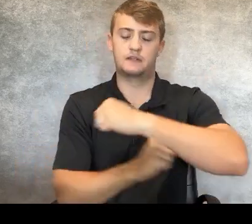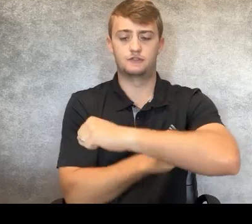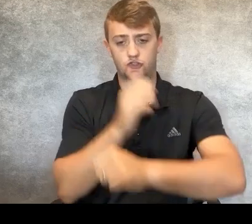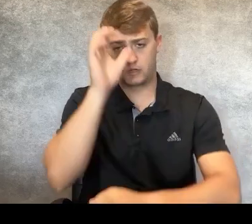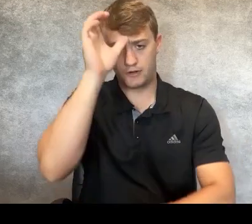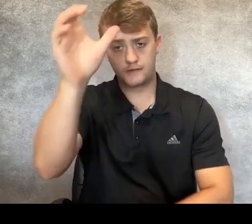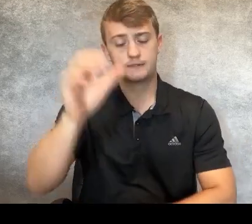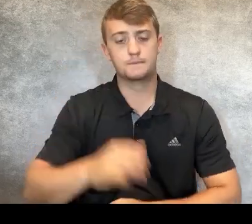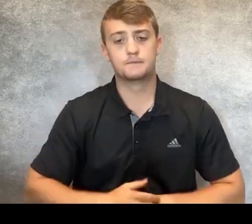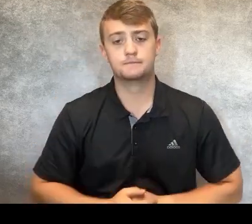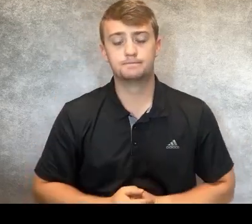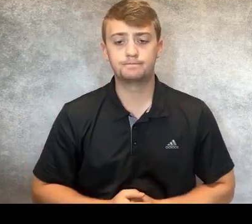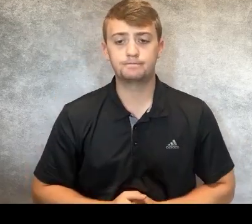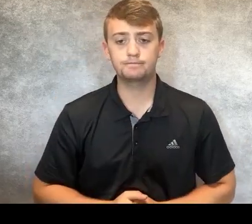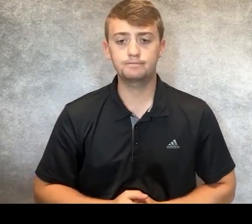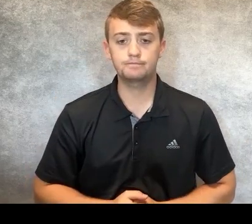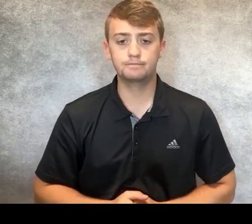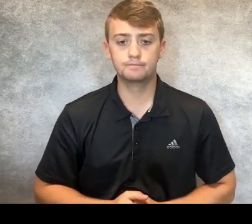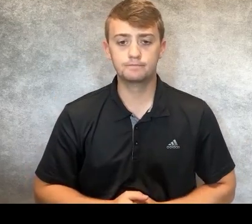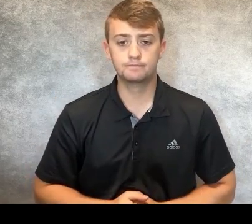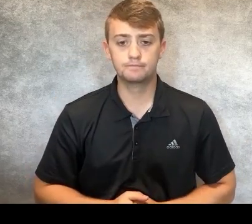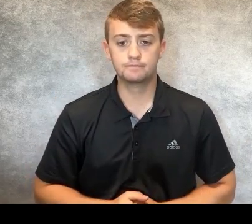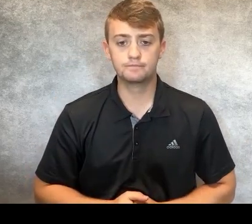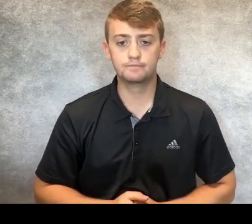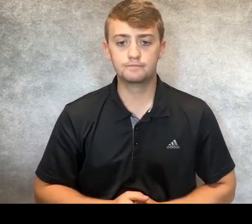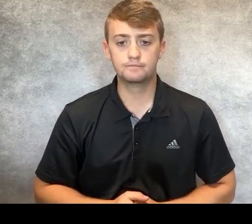understand foundational concepts.